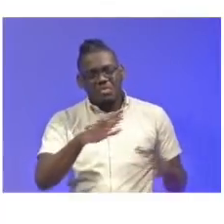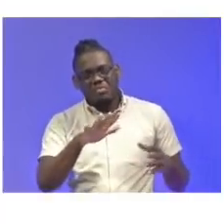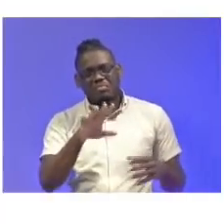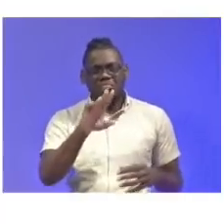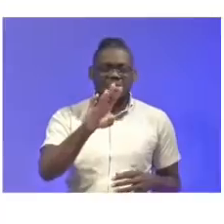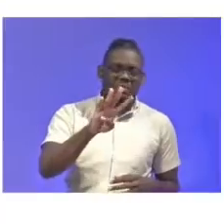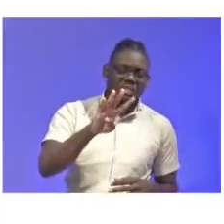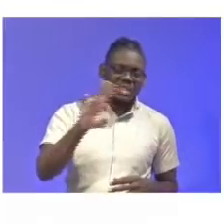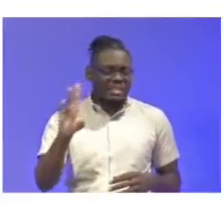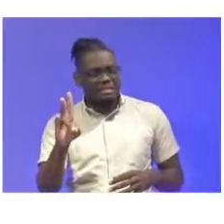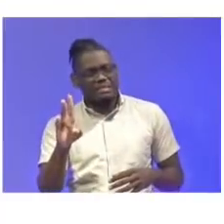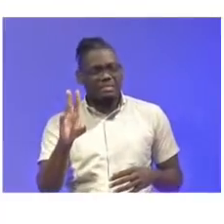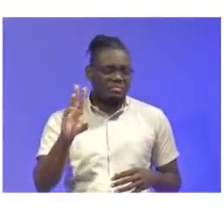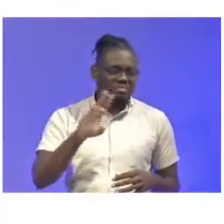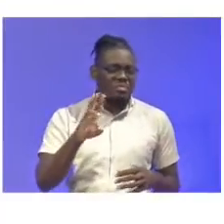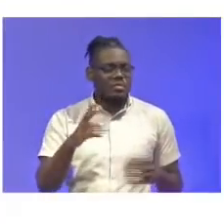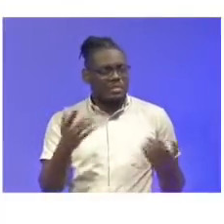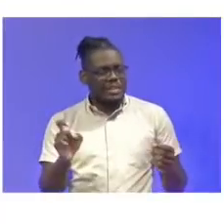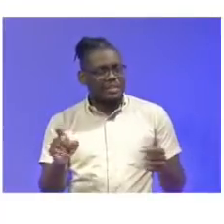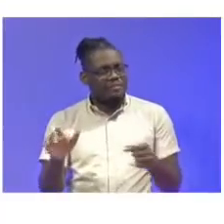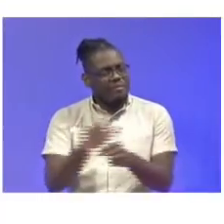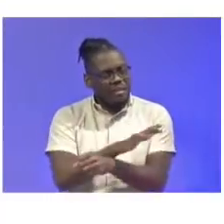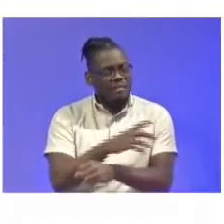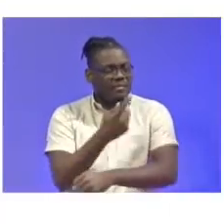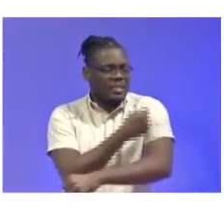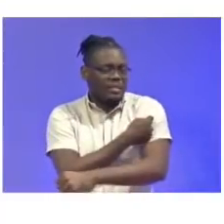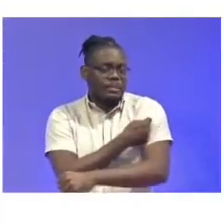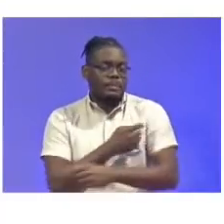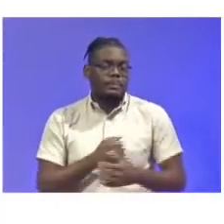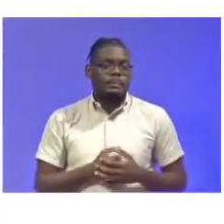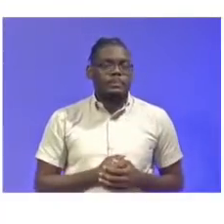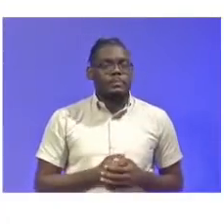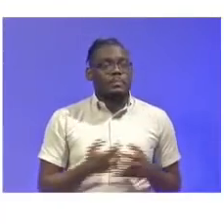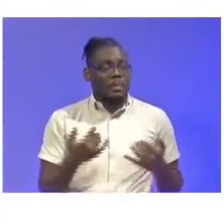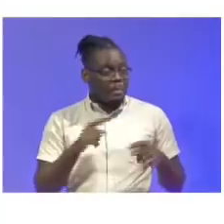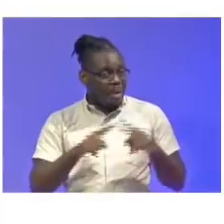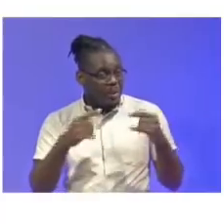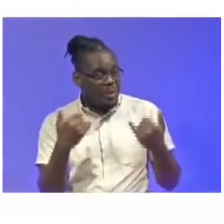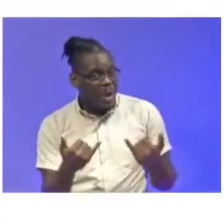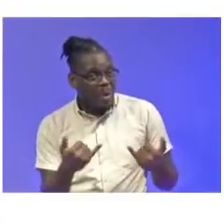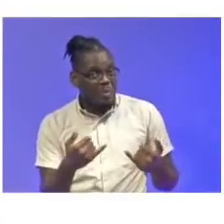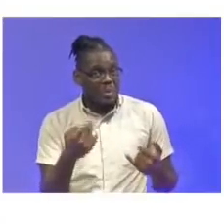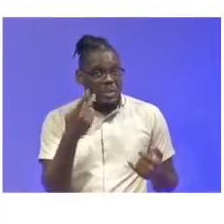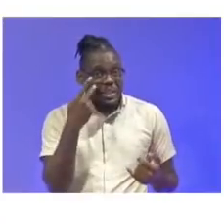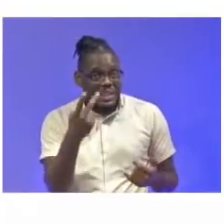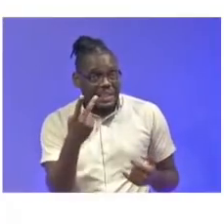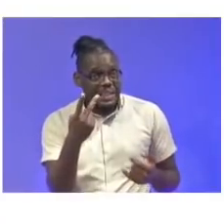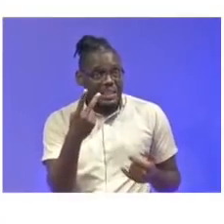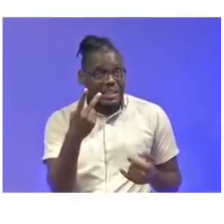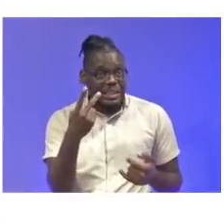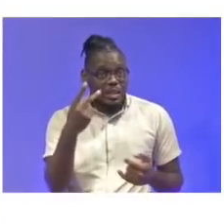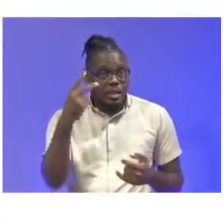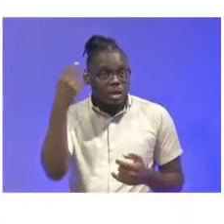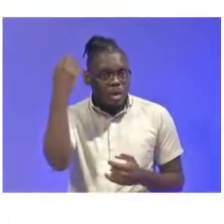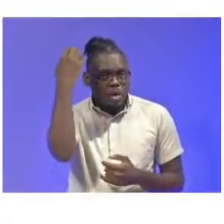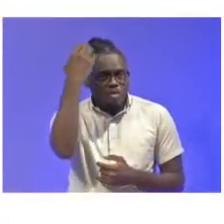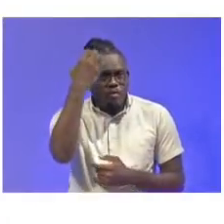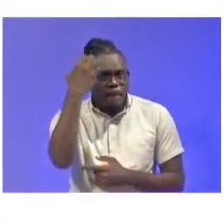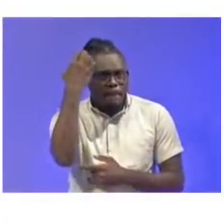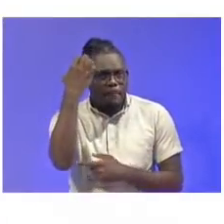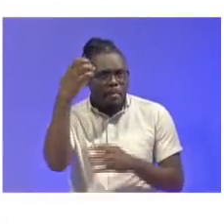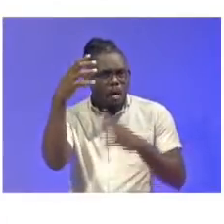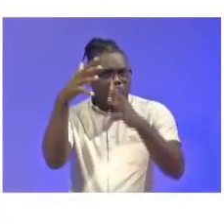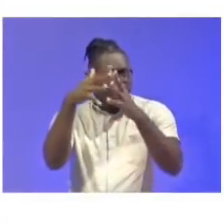especially with the Omicron variant, which is causing havoc across Europe, causing havoc in the United States, and